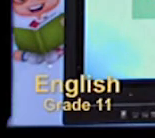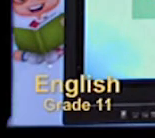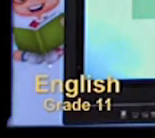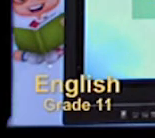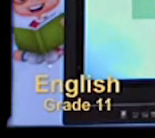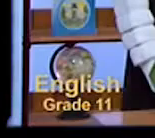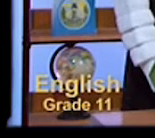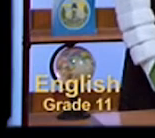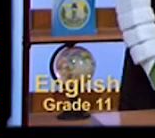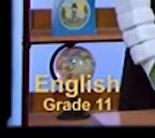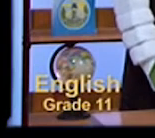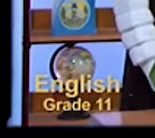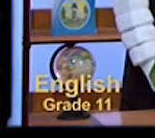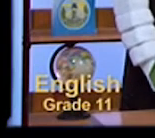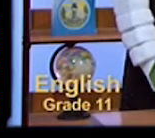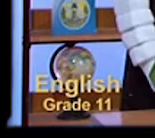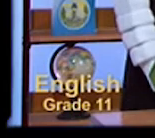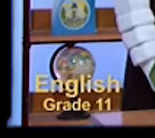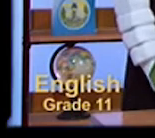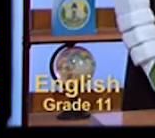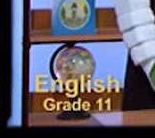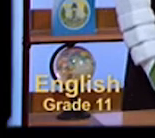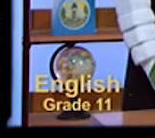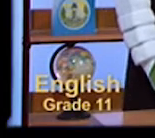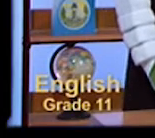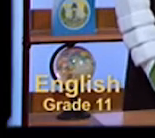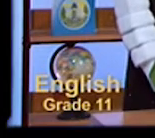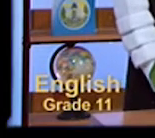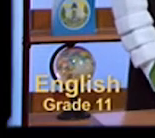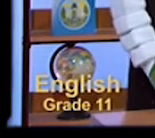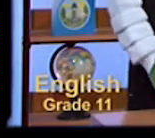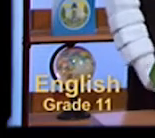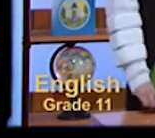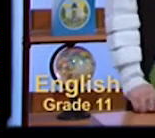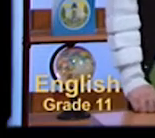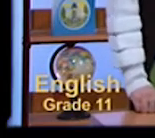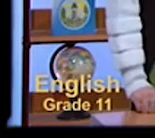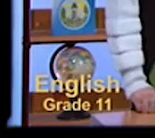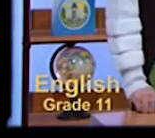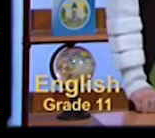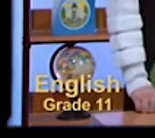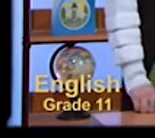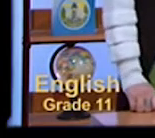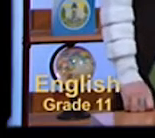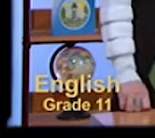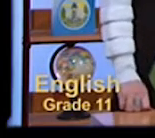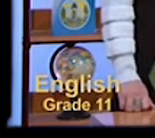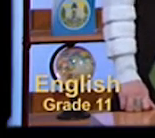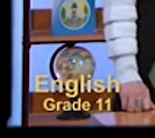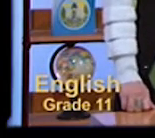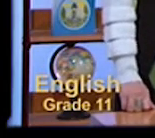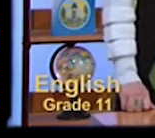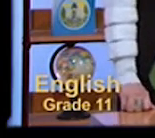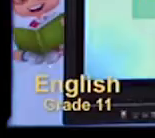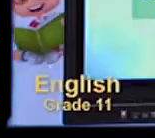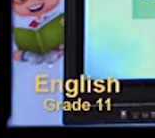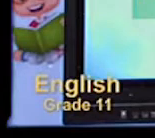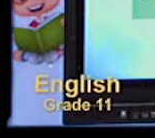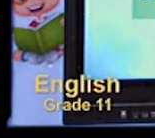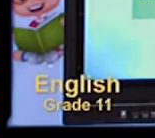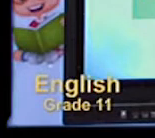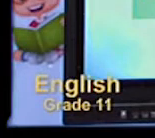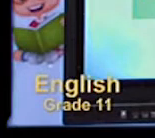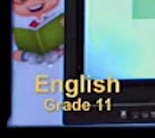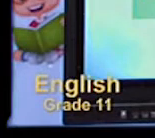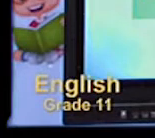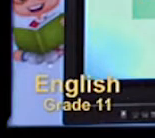of April, it tells us information about the time, and of course it is adverb of time. So the